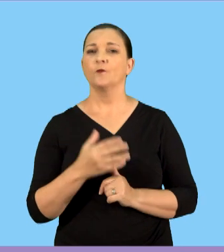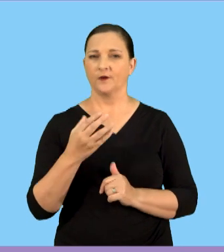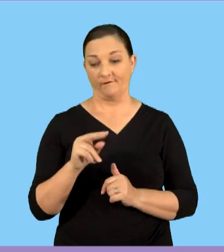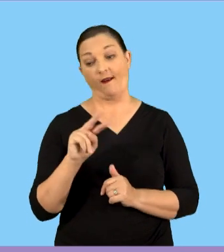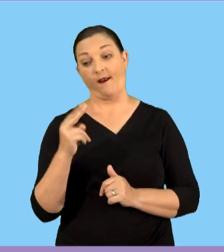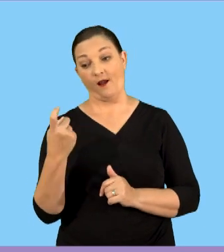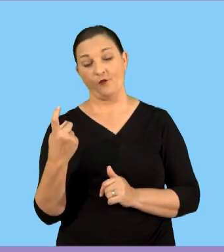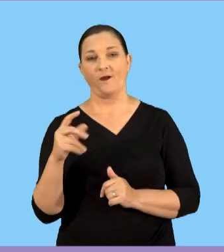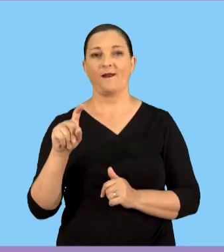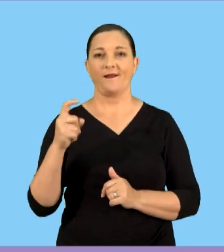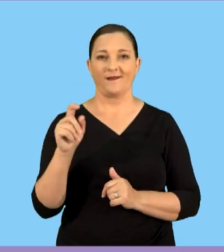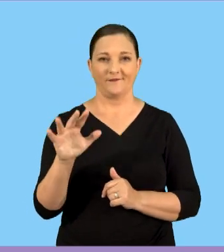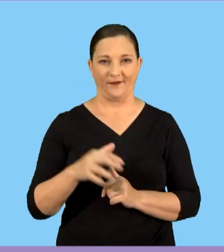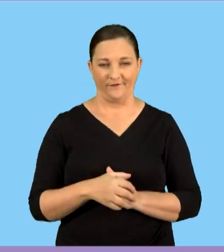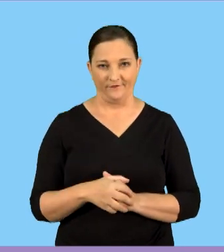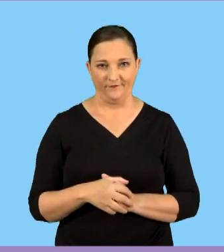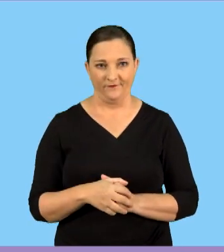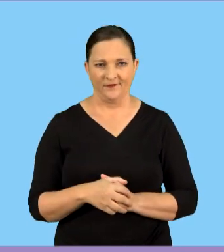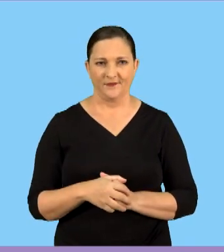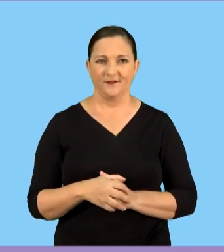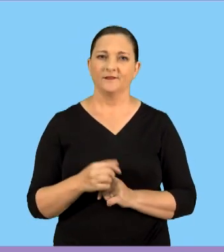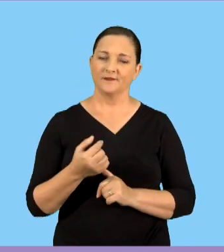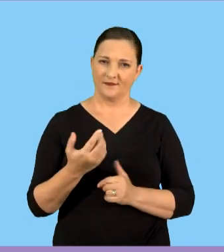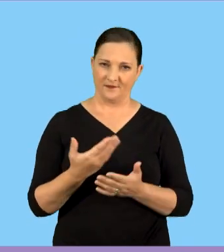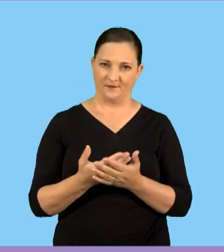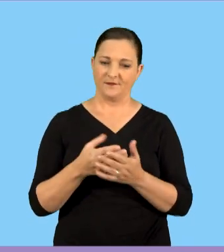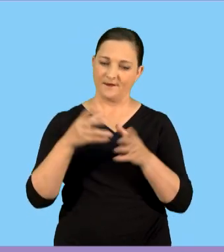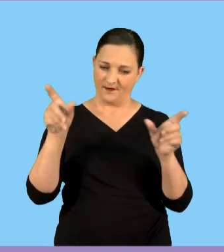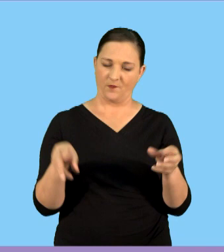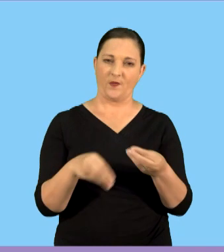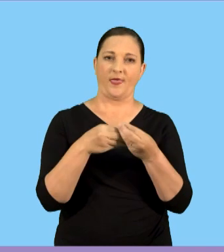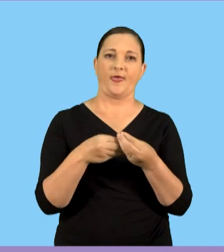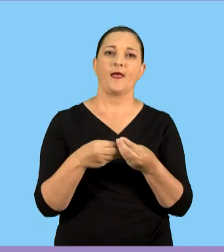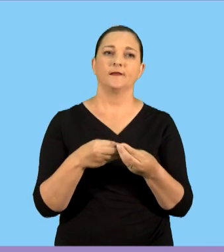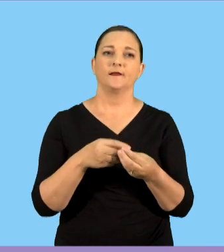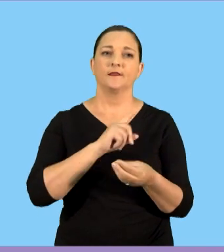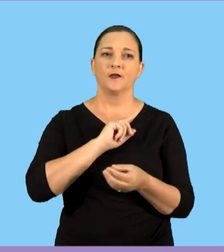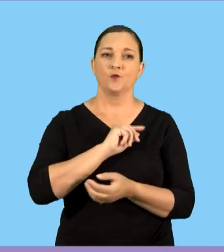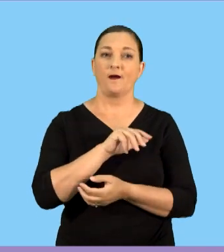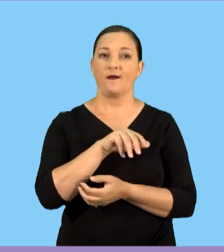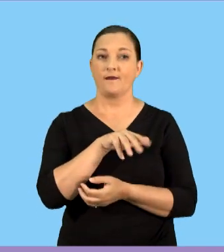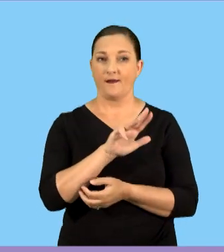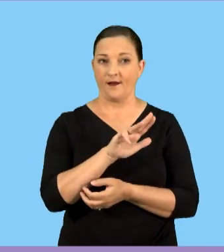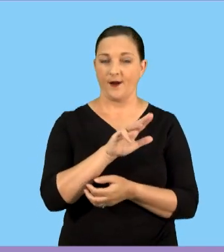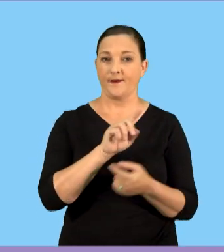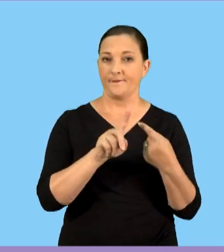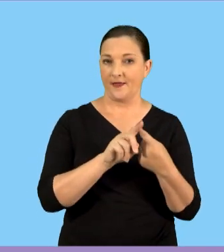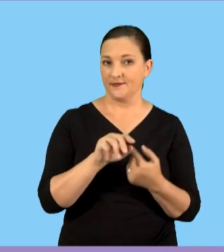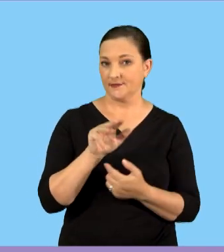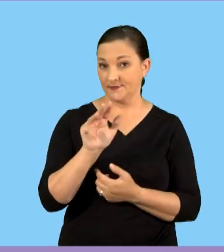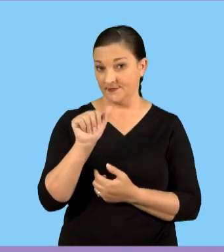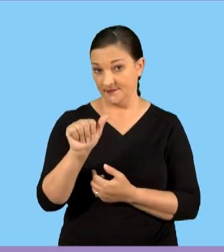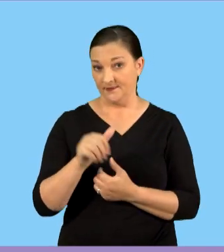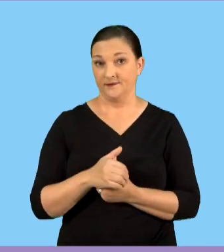exponent 5, and we have another x exponent 5. And because they are like terms, we are going to add them. So that is going to be